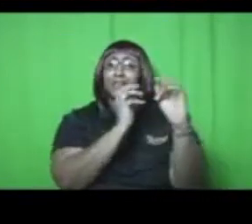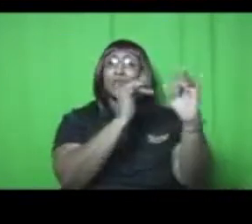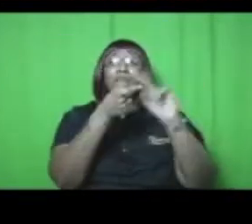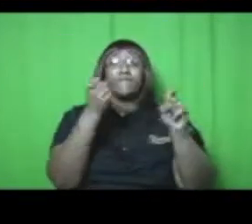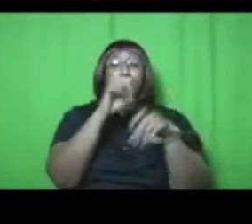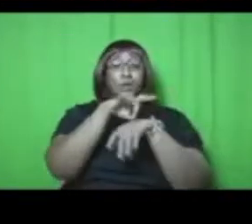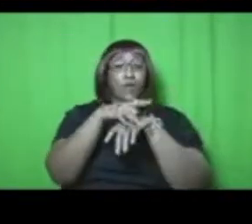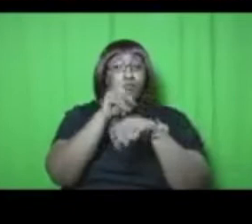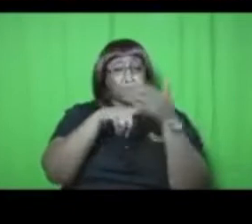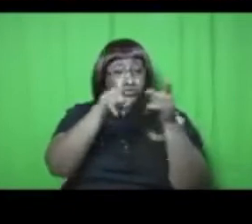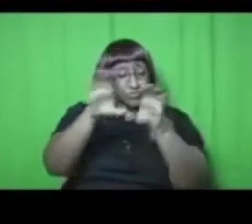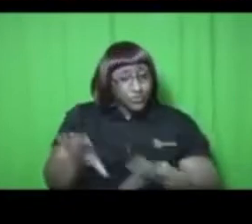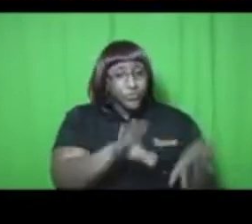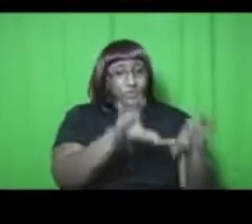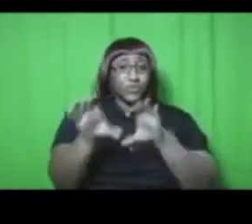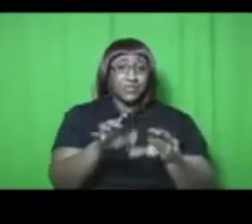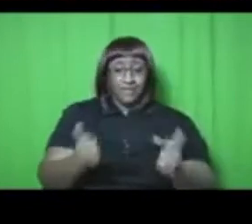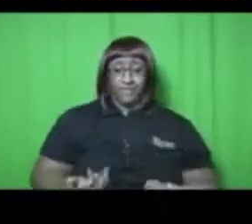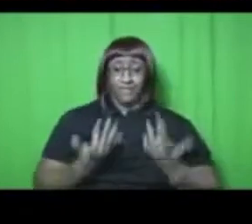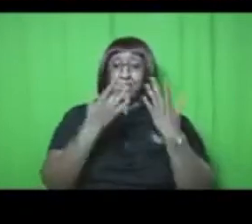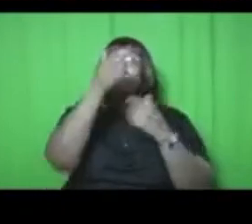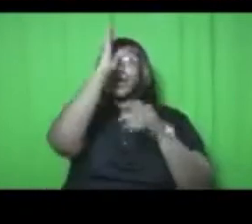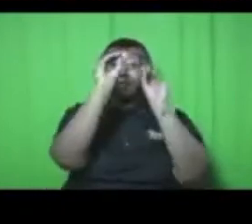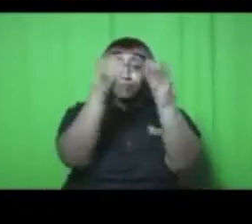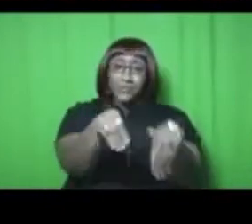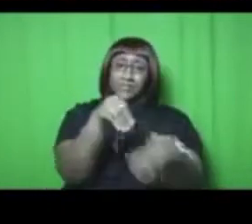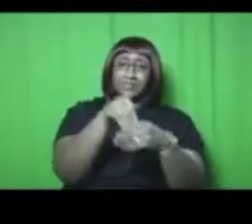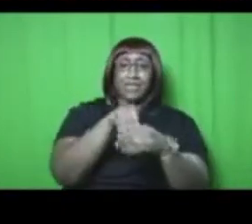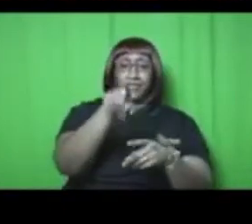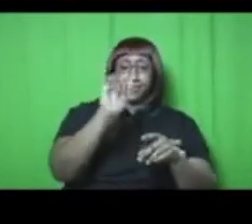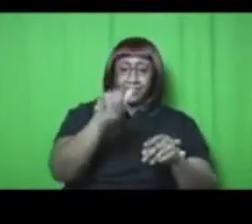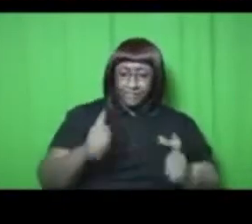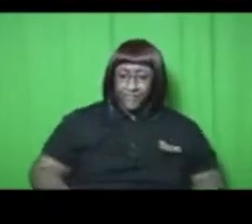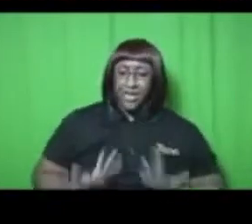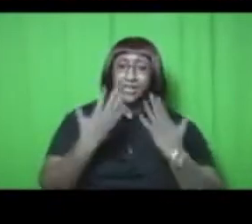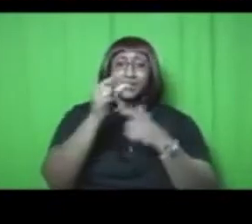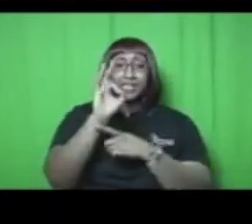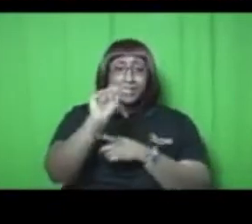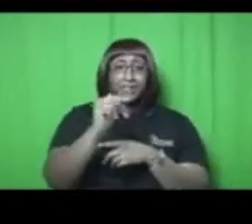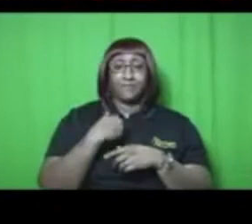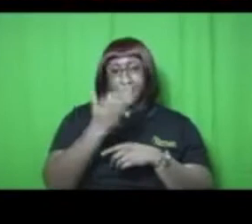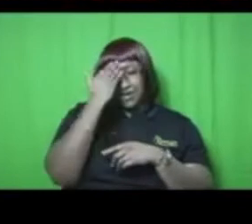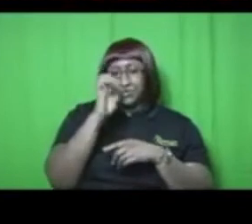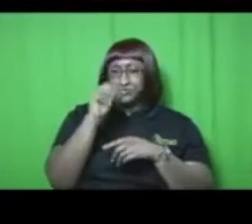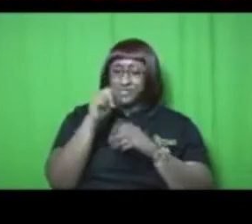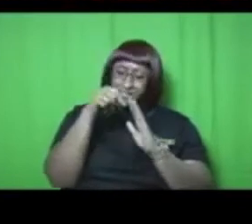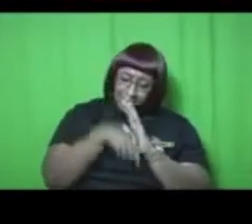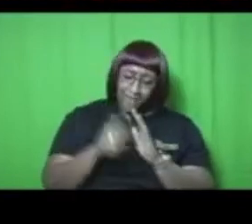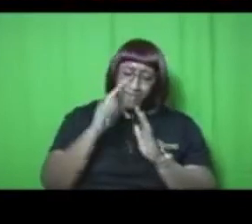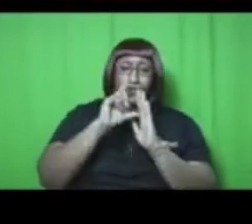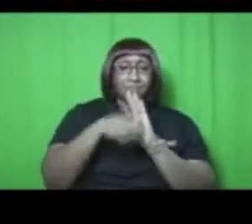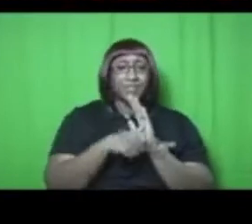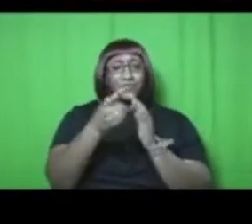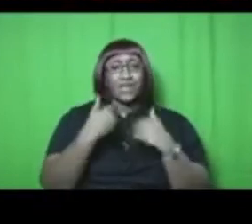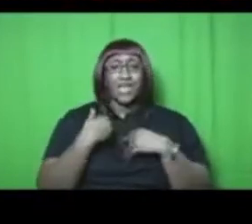what you're doing, that flame that God has put within you, that fire, that gift, I know it's been down for a minute. I know you've